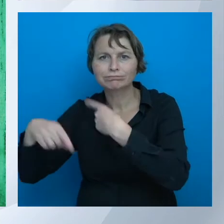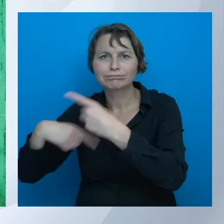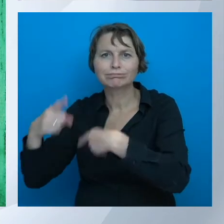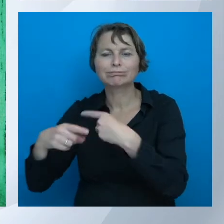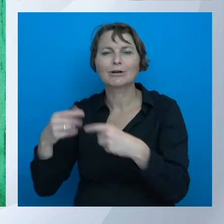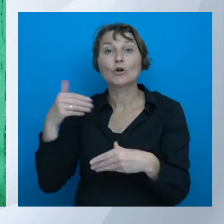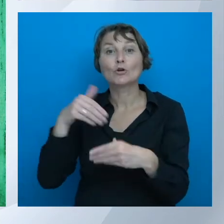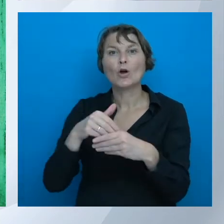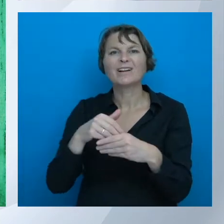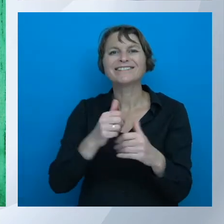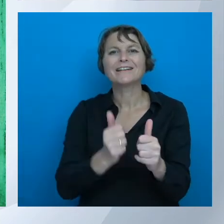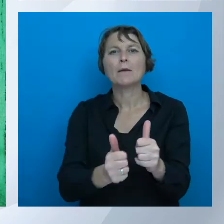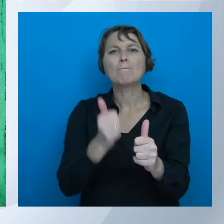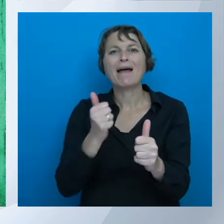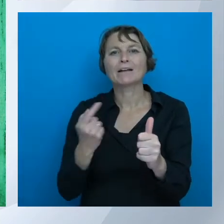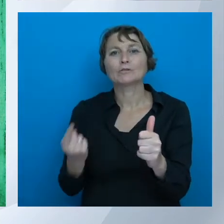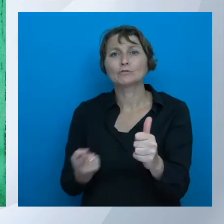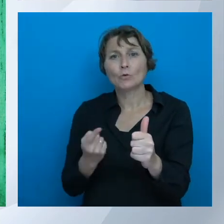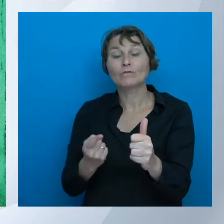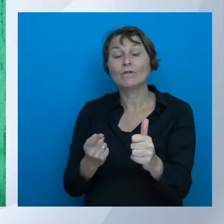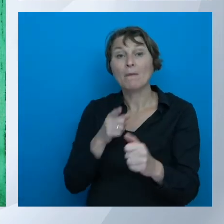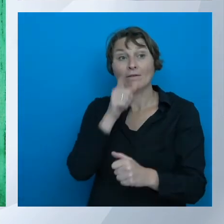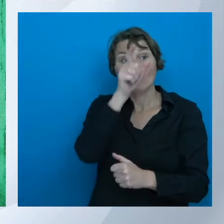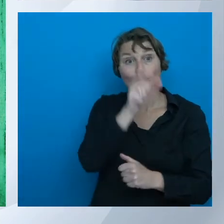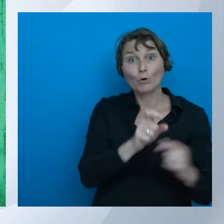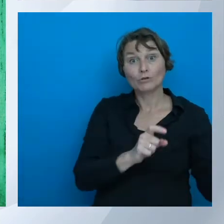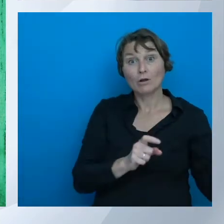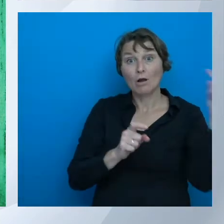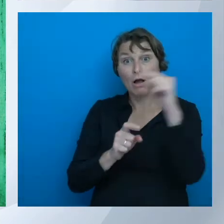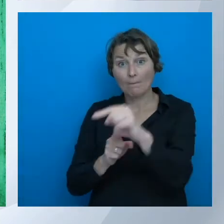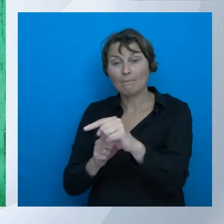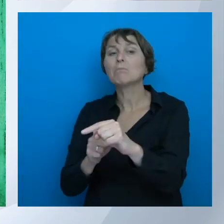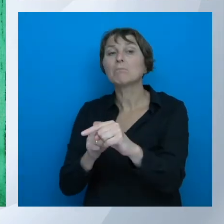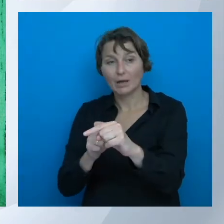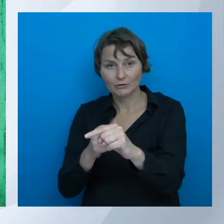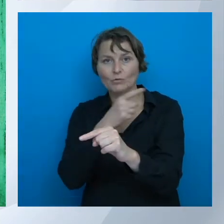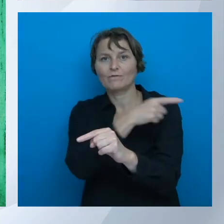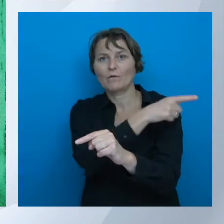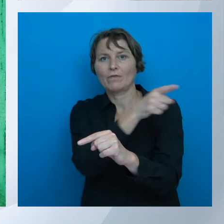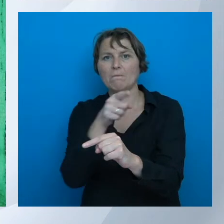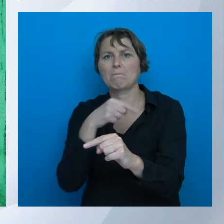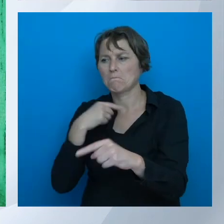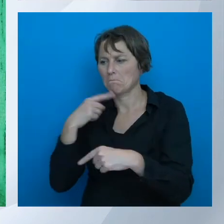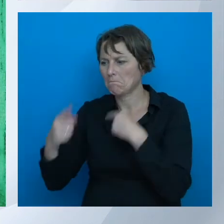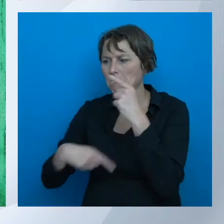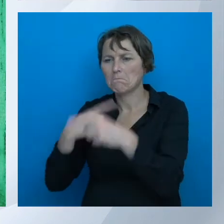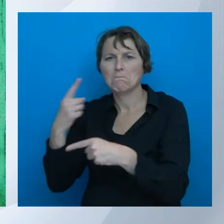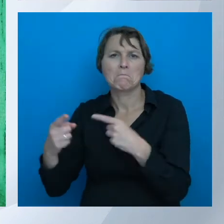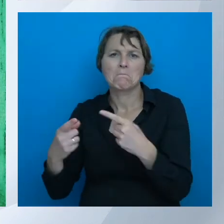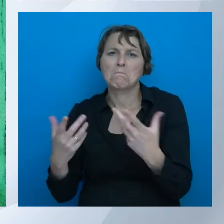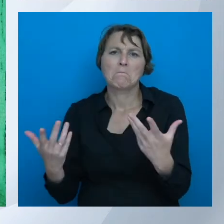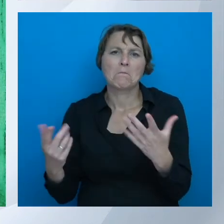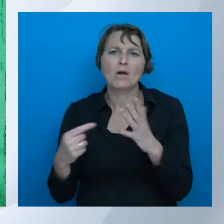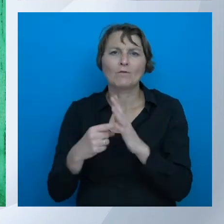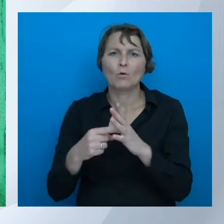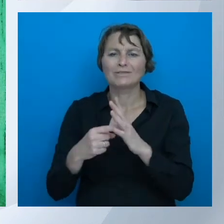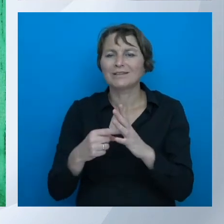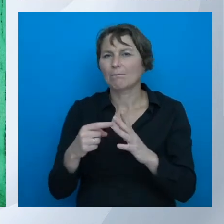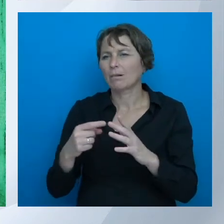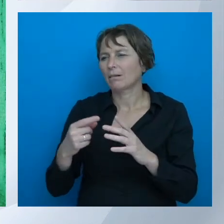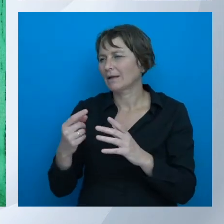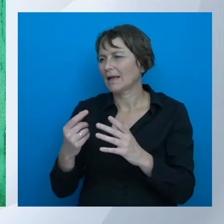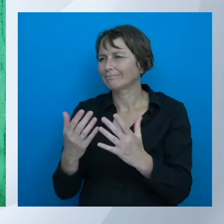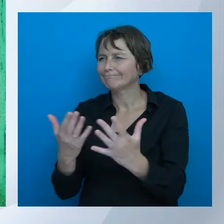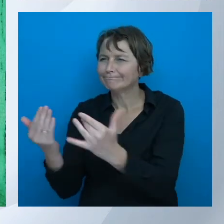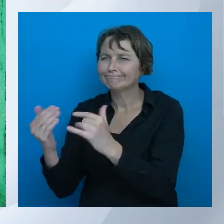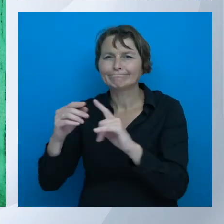service. And that's where you can do long running operations. You can call the graph from within functions, or you can do things that you